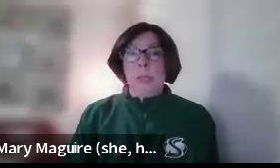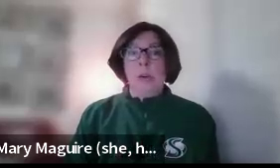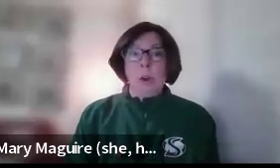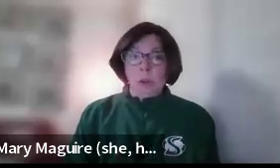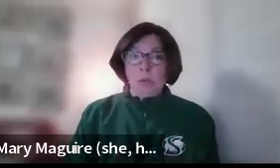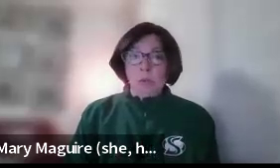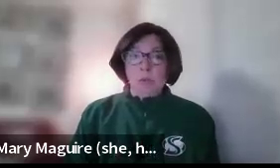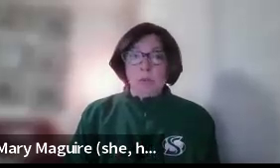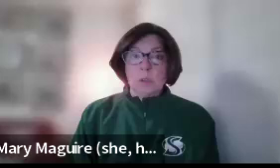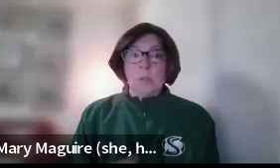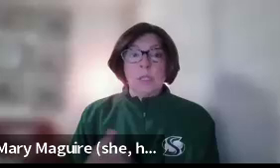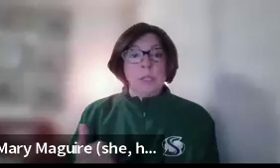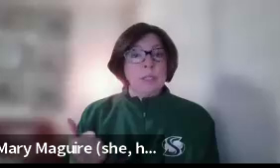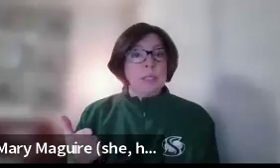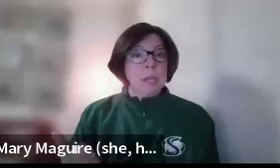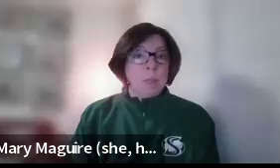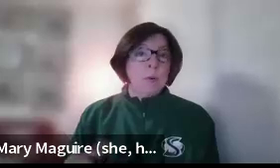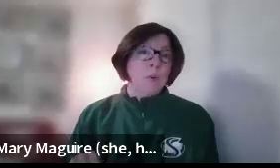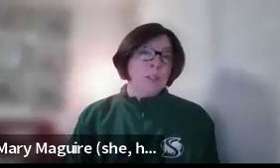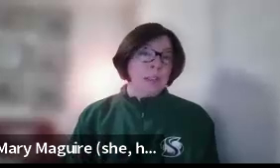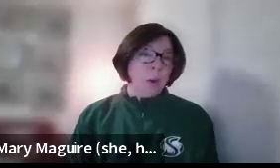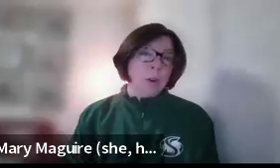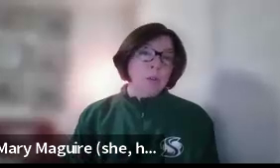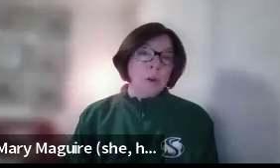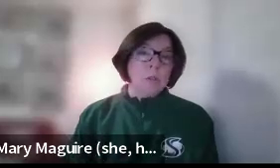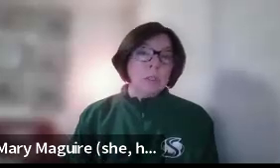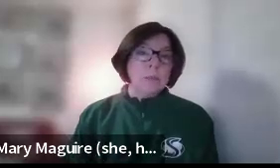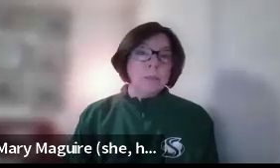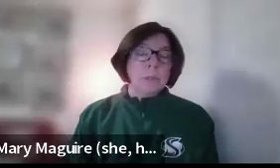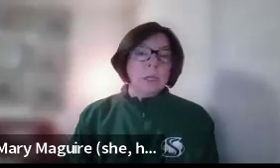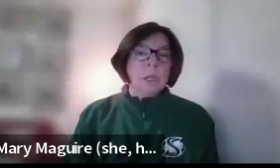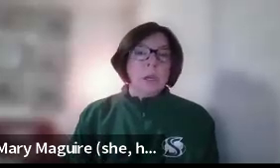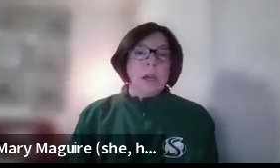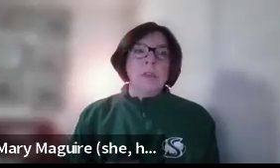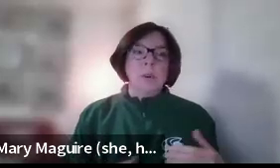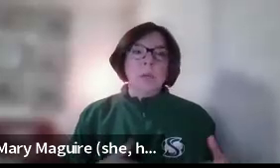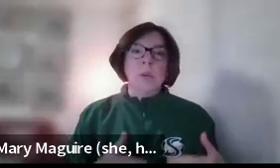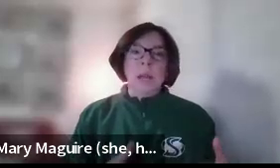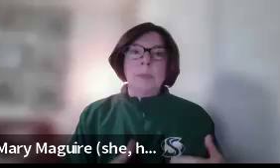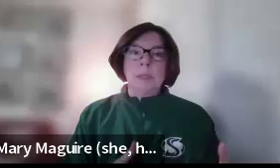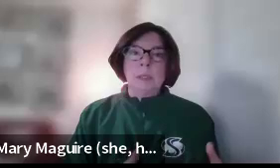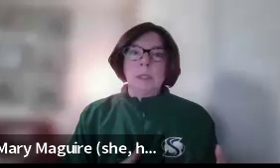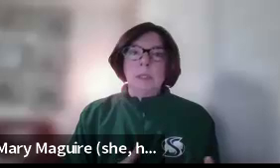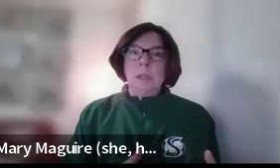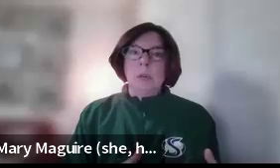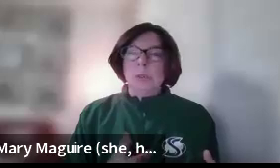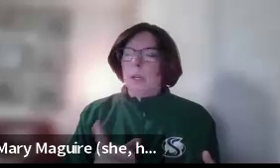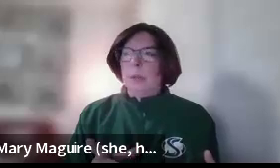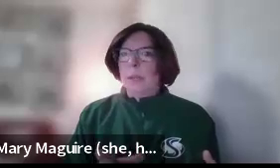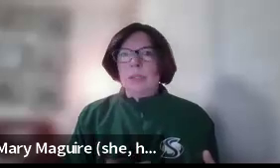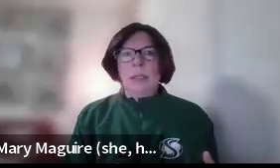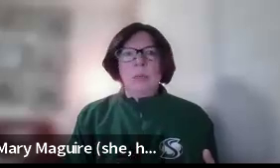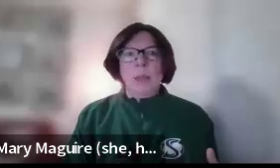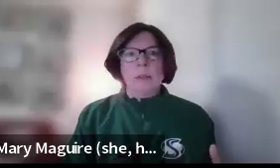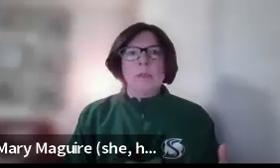come into play at all. So it's a up or down vote, and the voting will happen. We'll talk